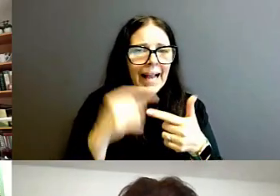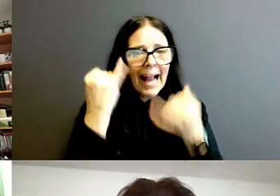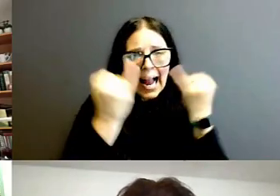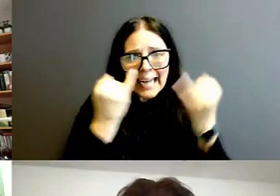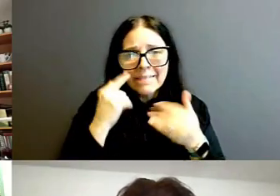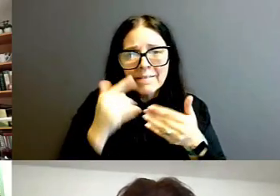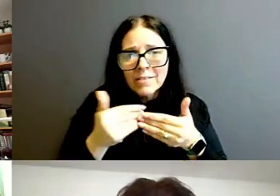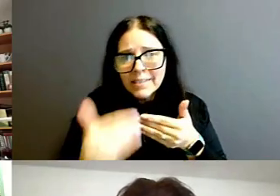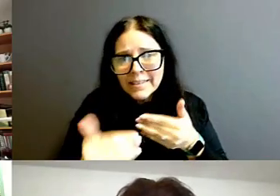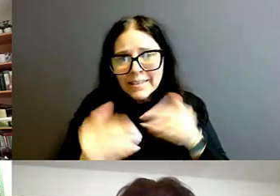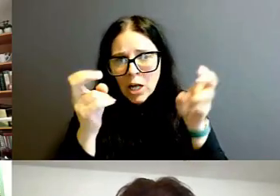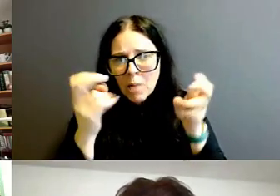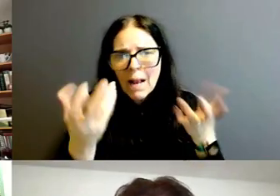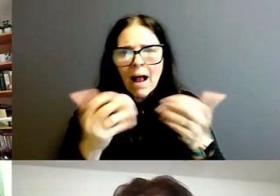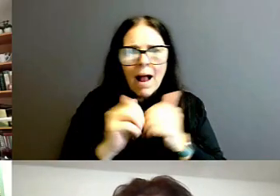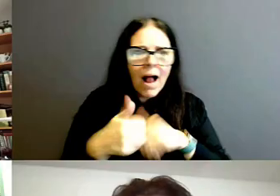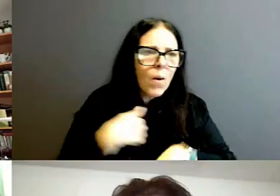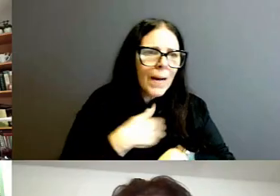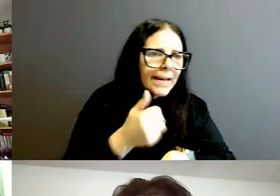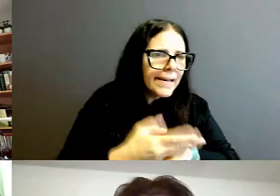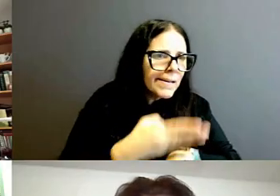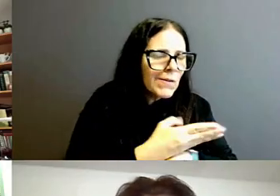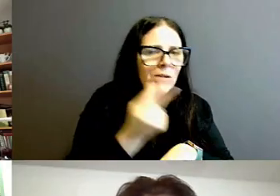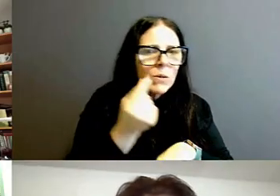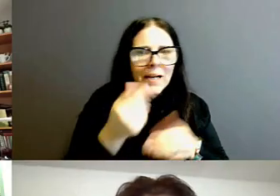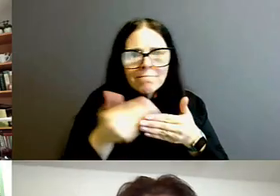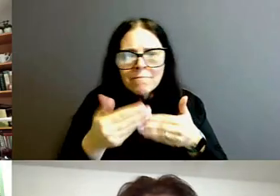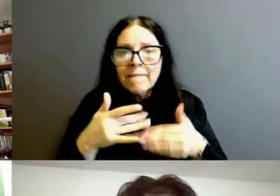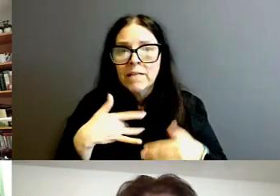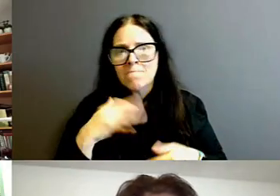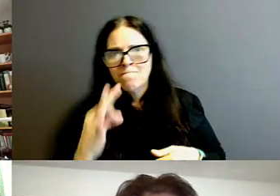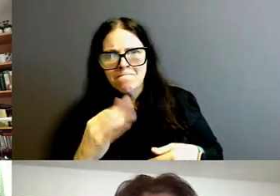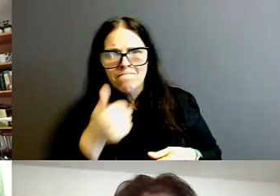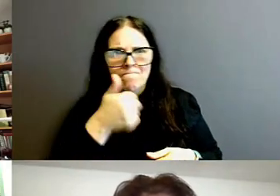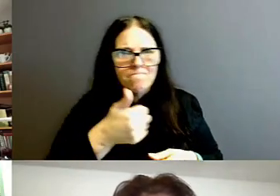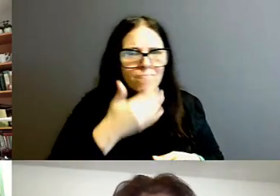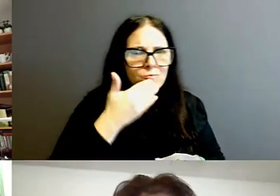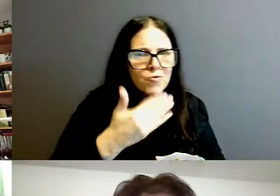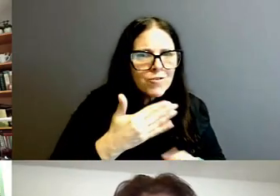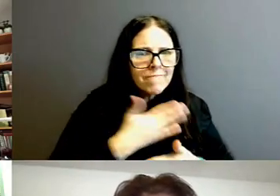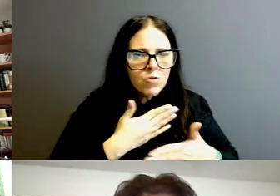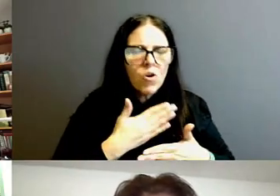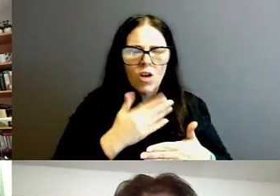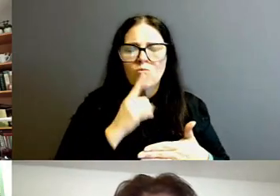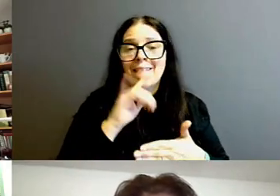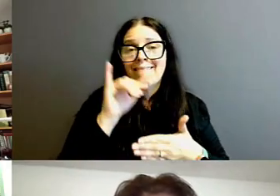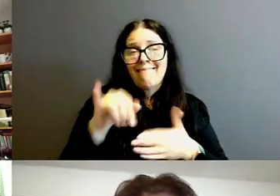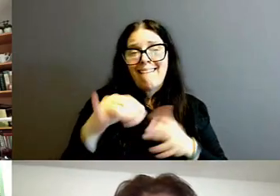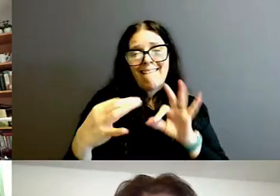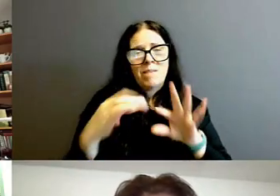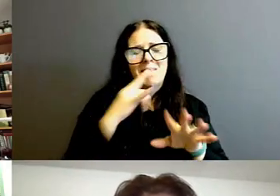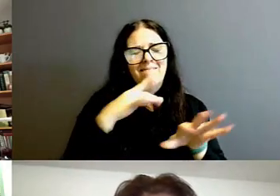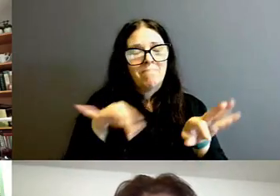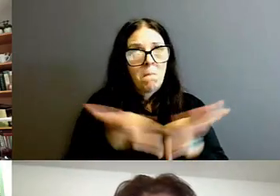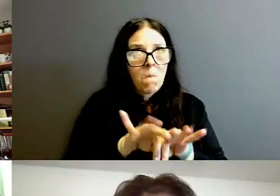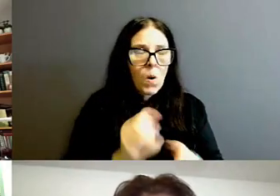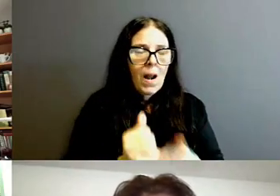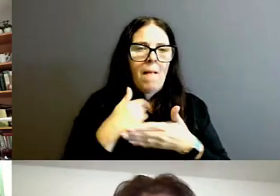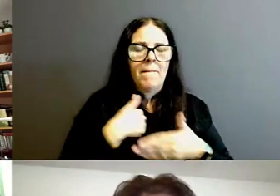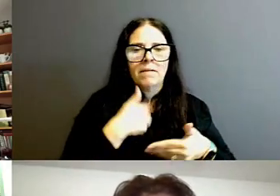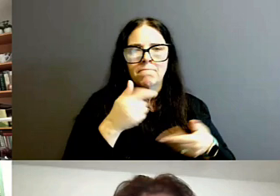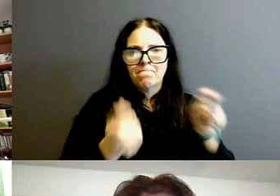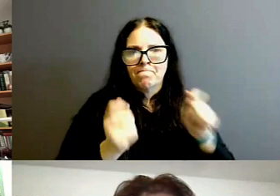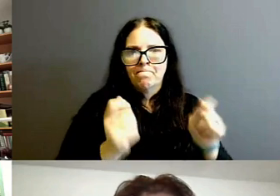topics, what could we do better, what can we improve, what went well. All that information is really valuable to us. So I really thank you all